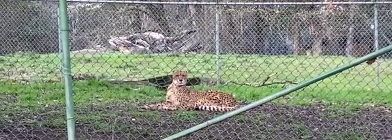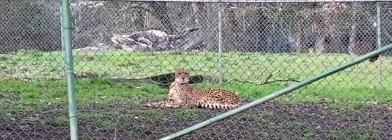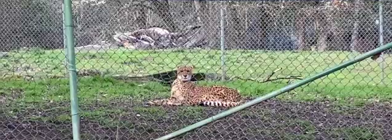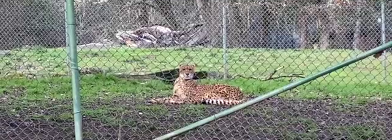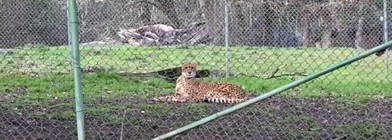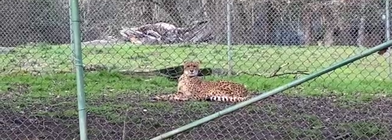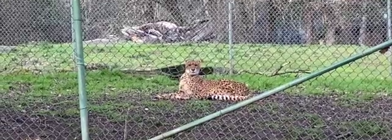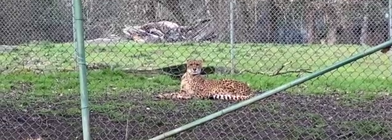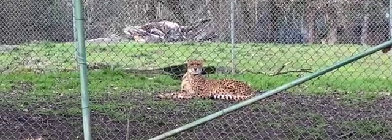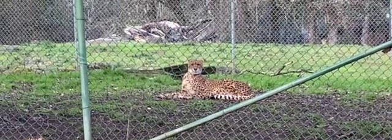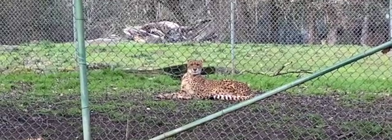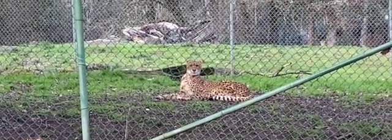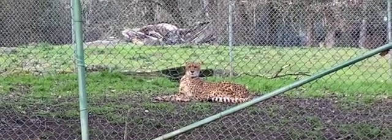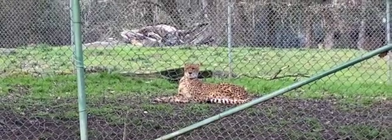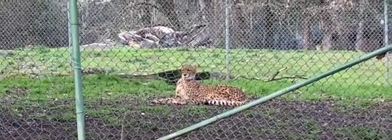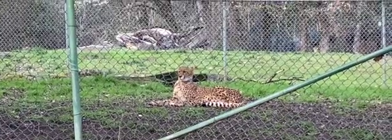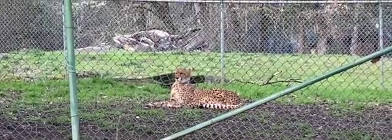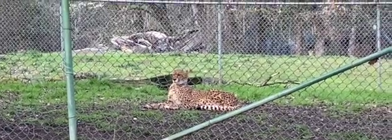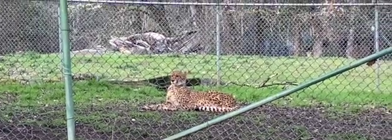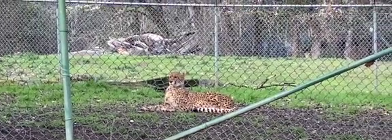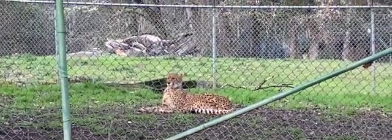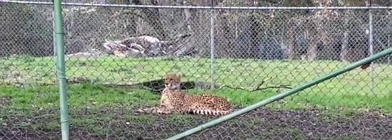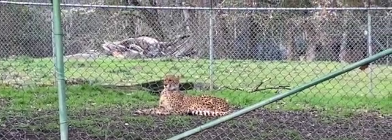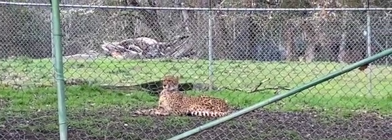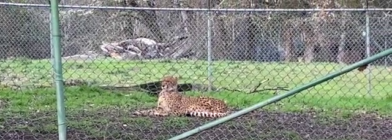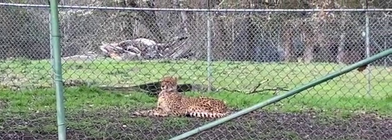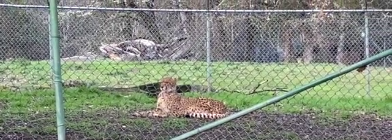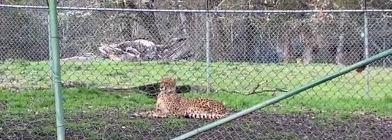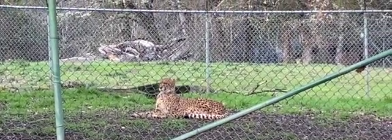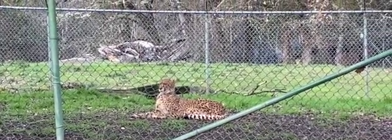now though. So